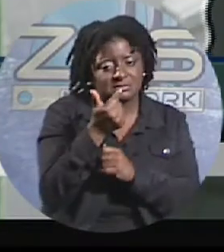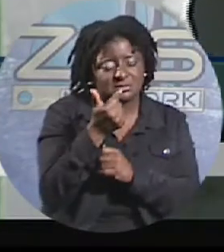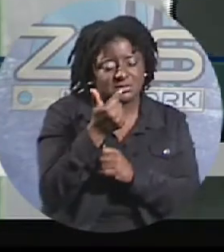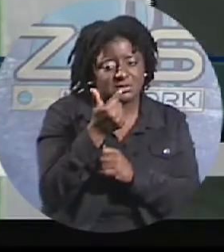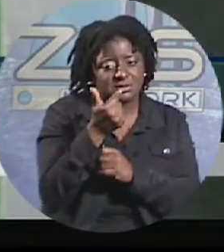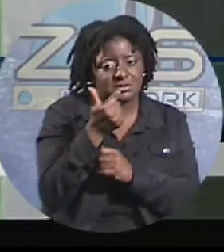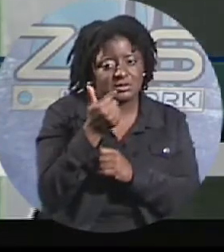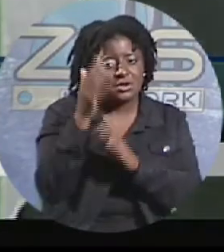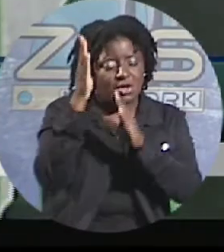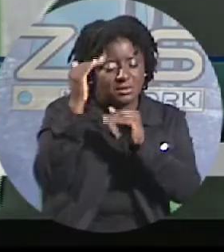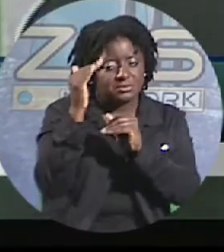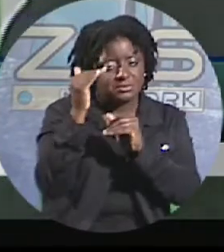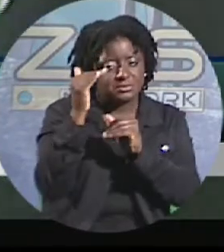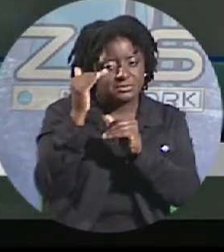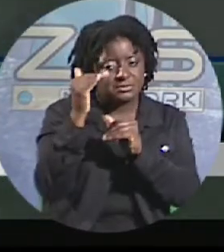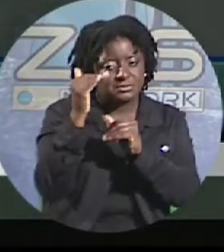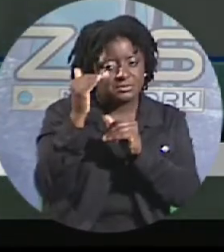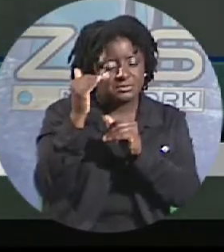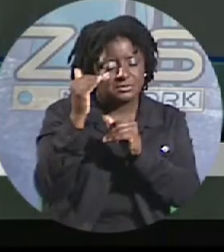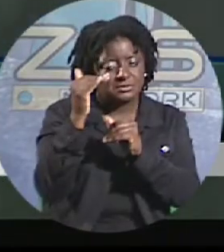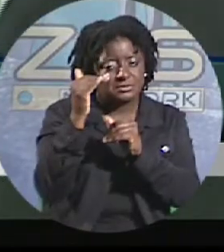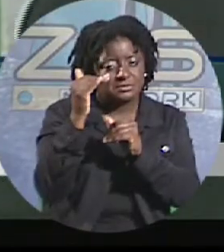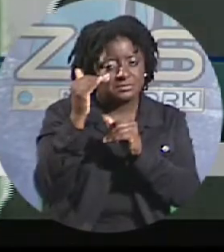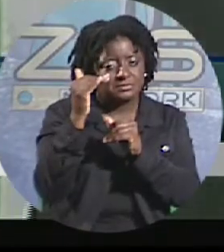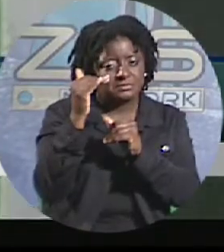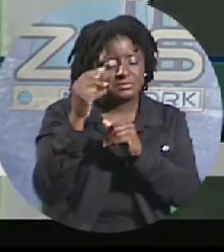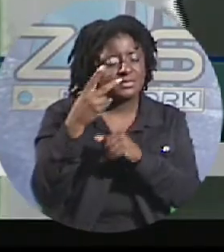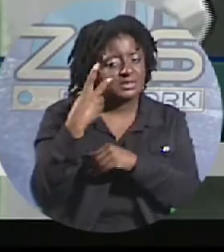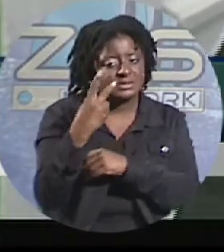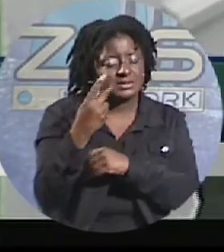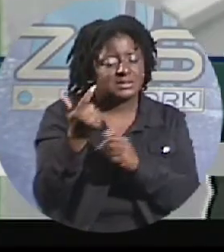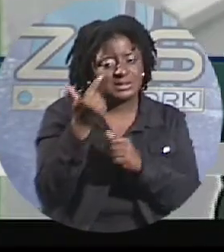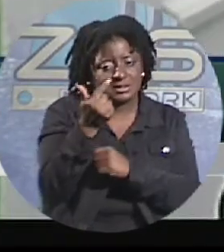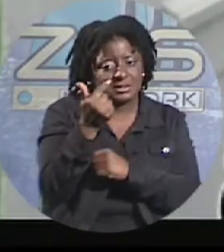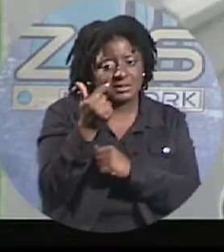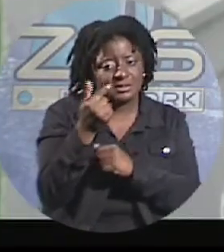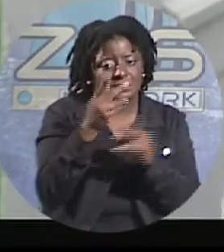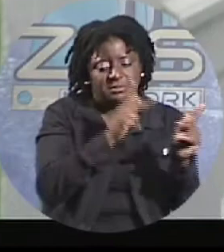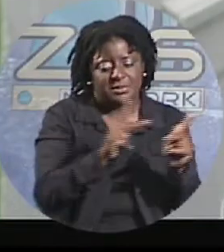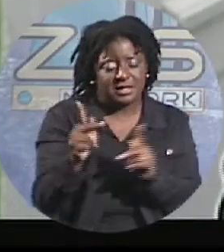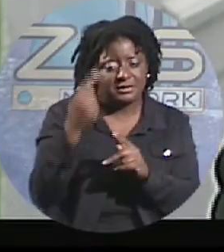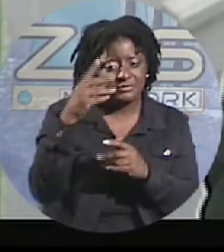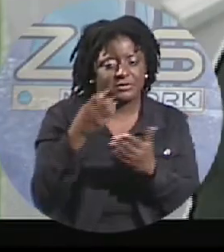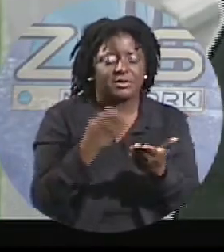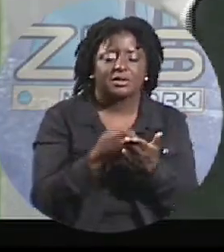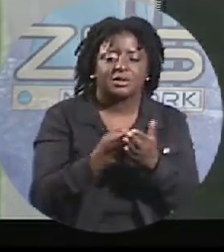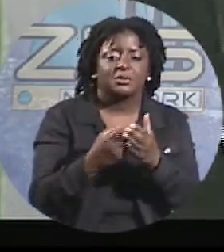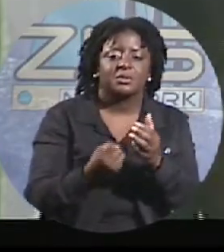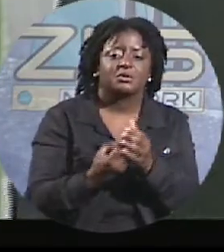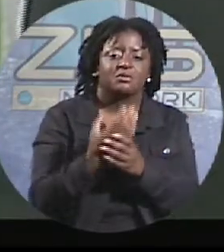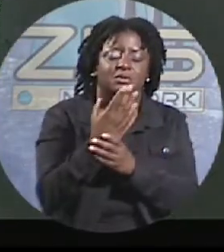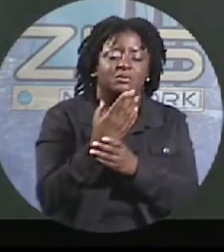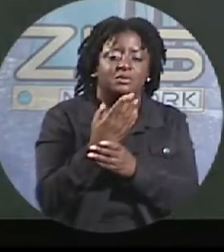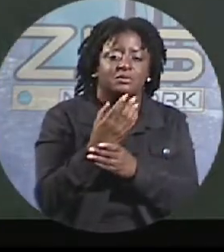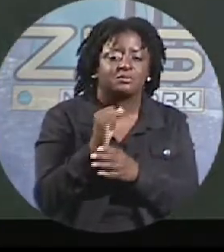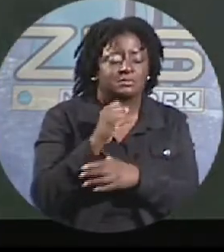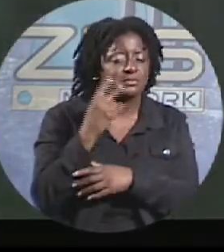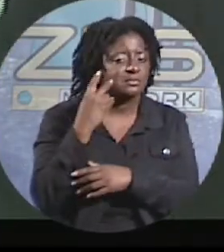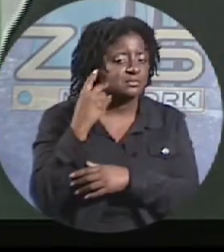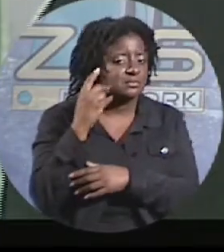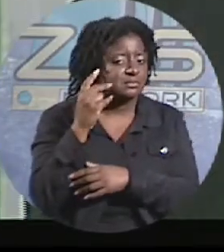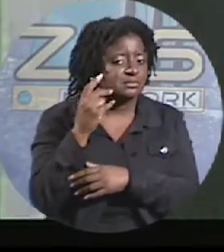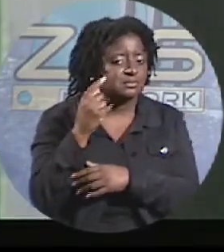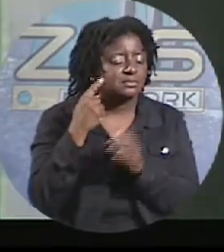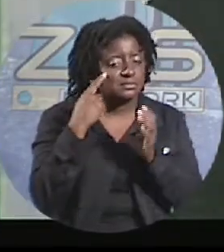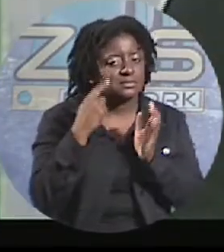at a time we need it most, and I see very little plan for economic growth. Instead, I noted an